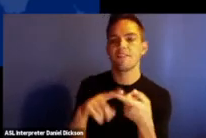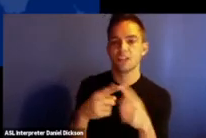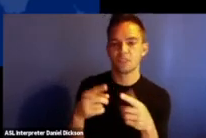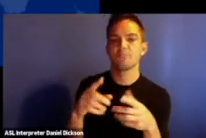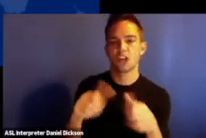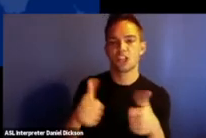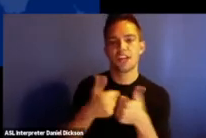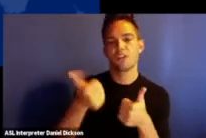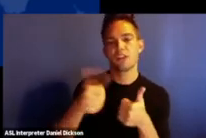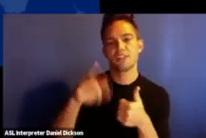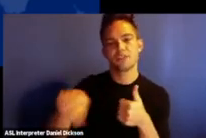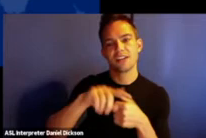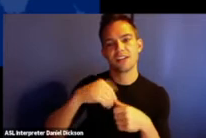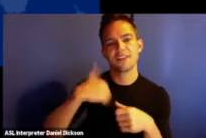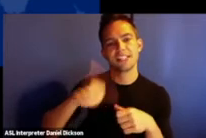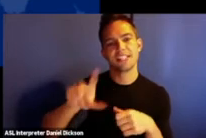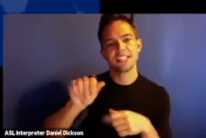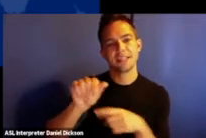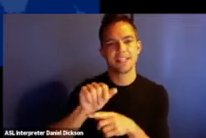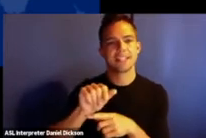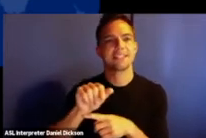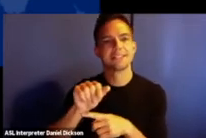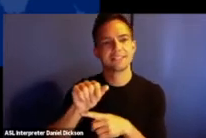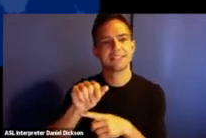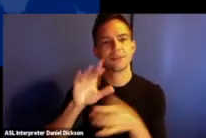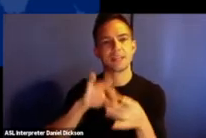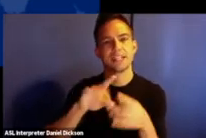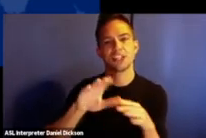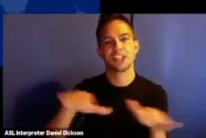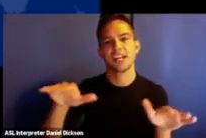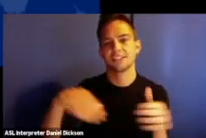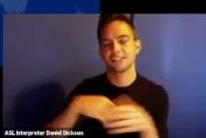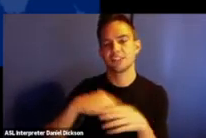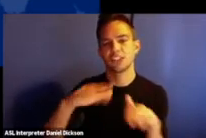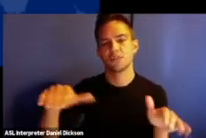challenge for any of you guys that have any disability related child